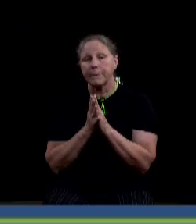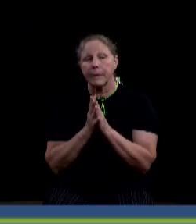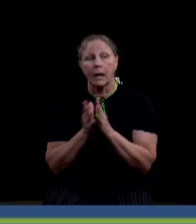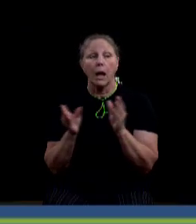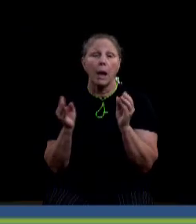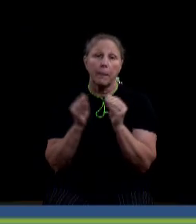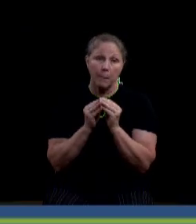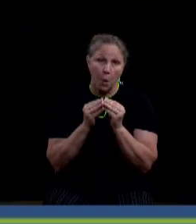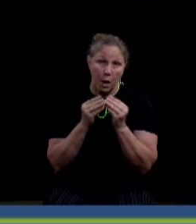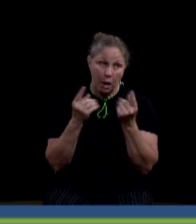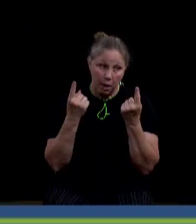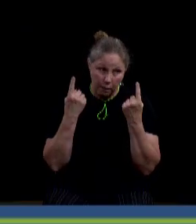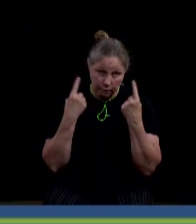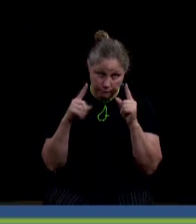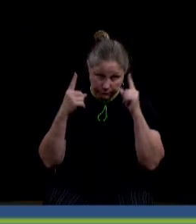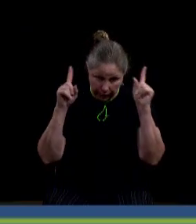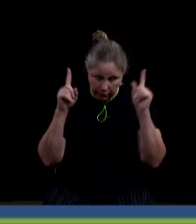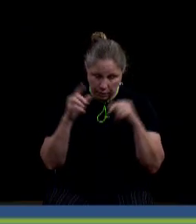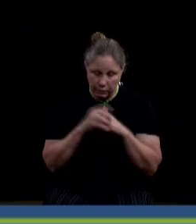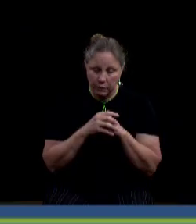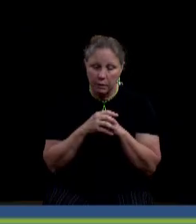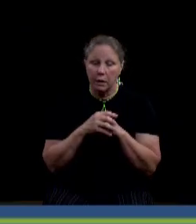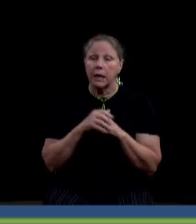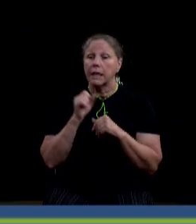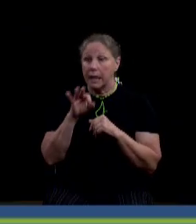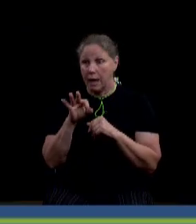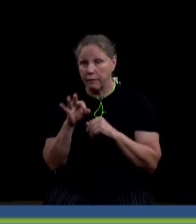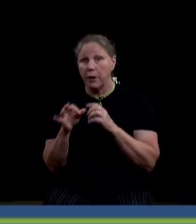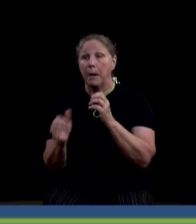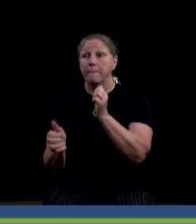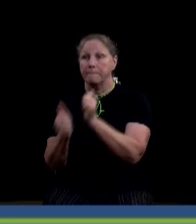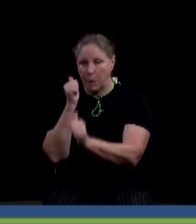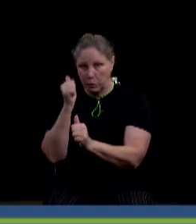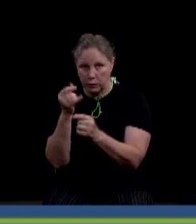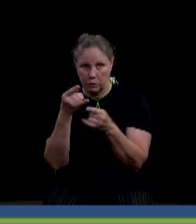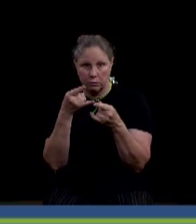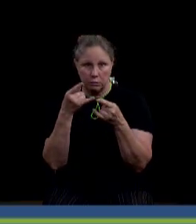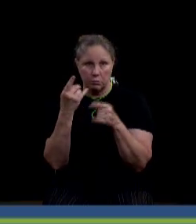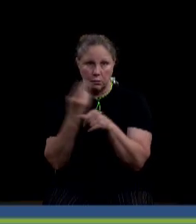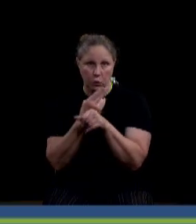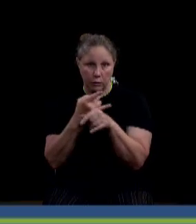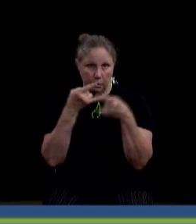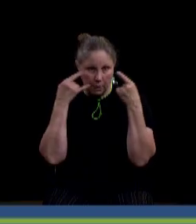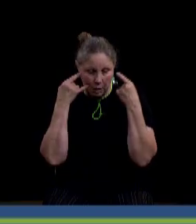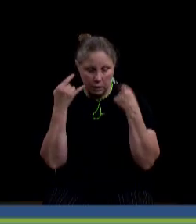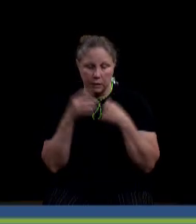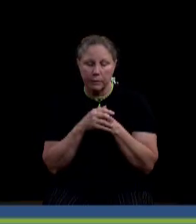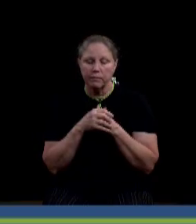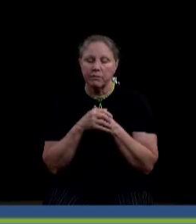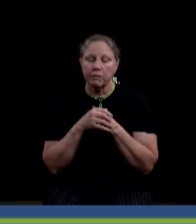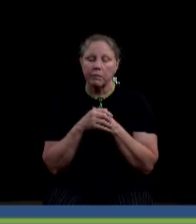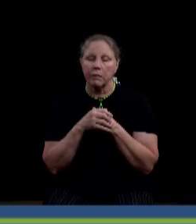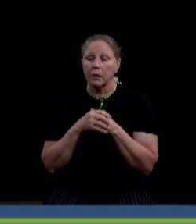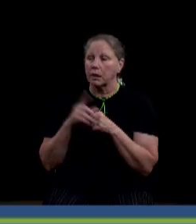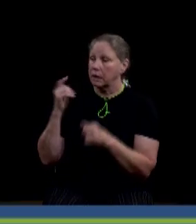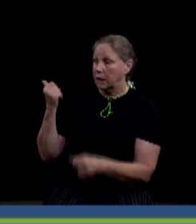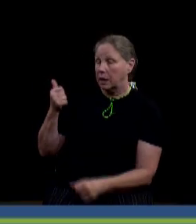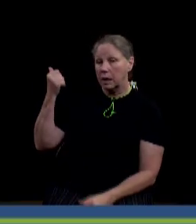it. What is shown here, if you just look at the top